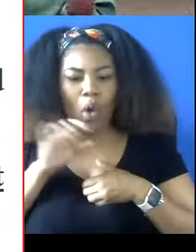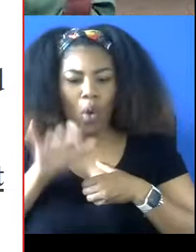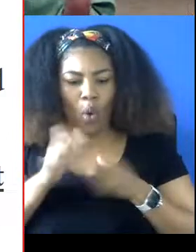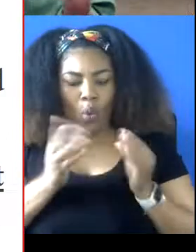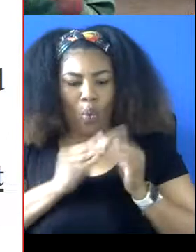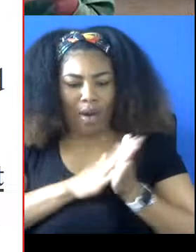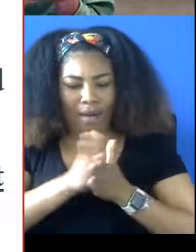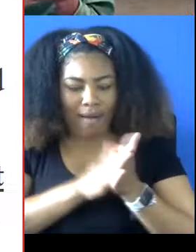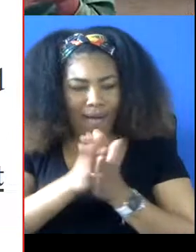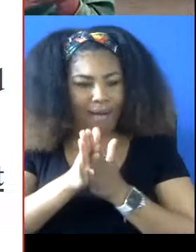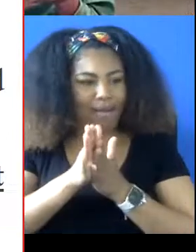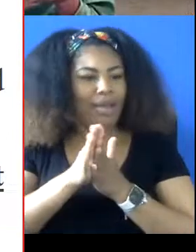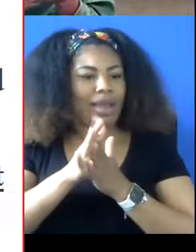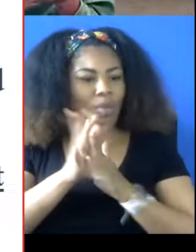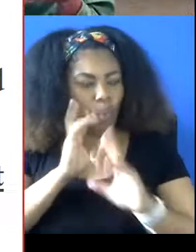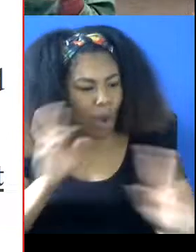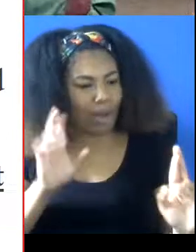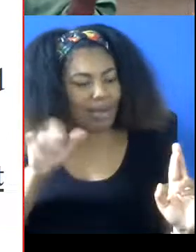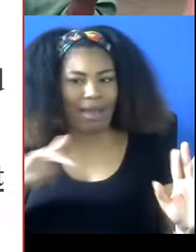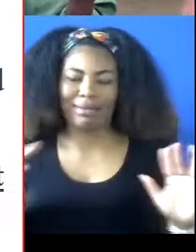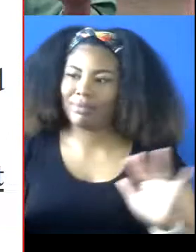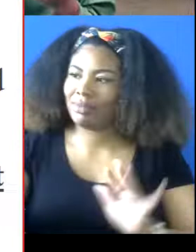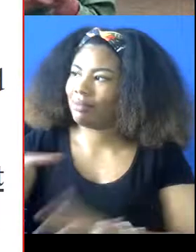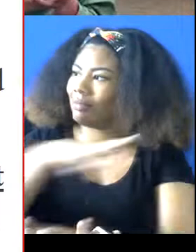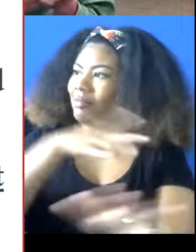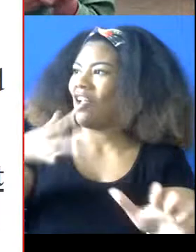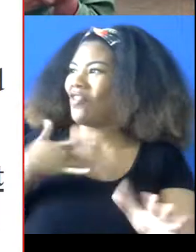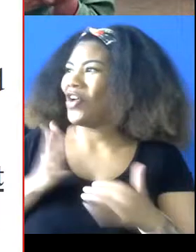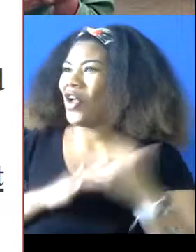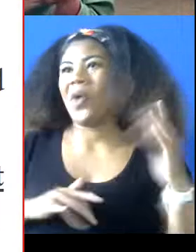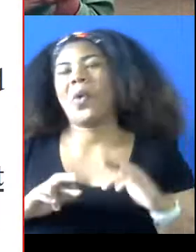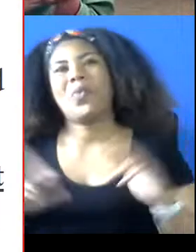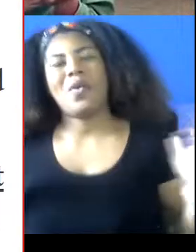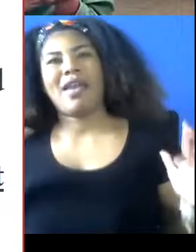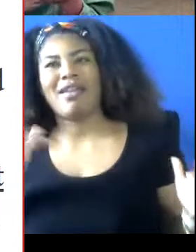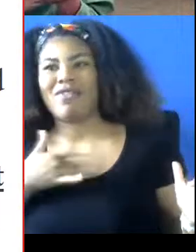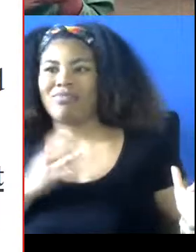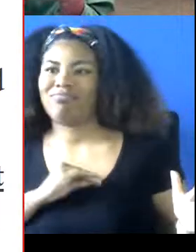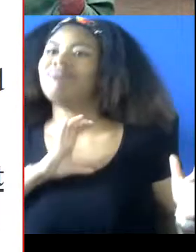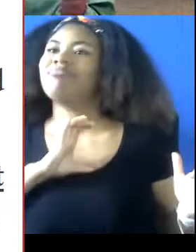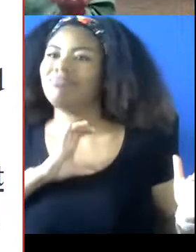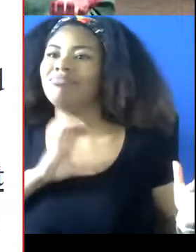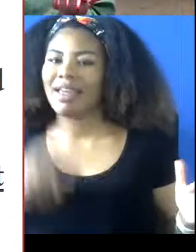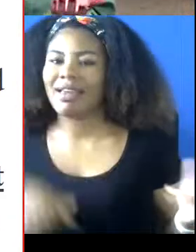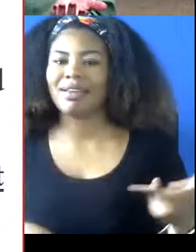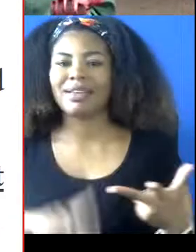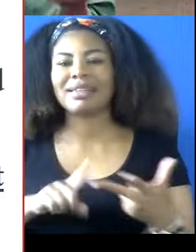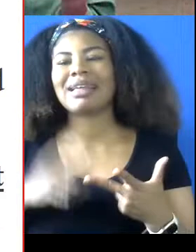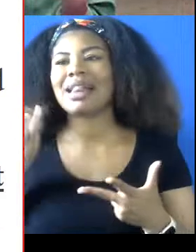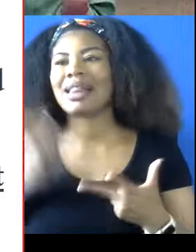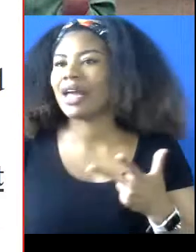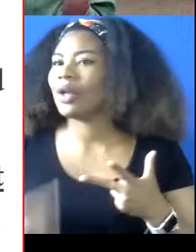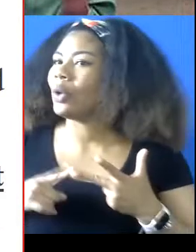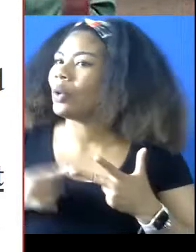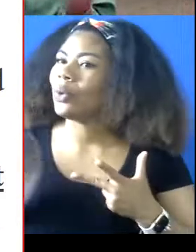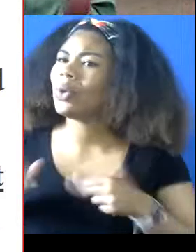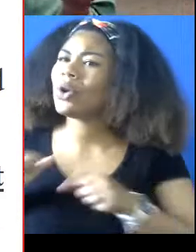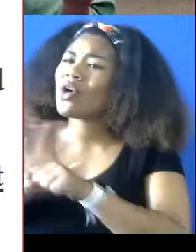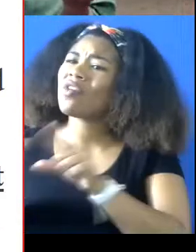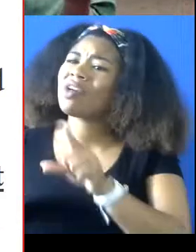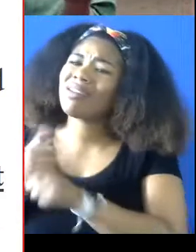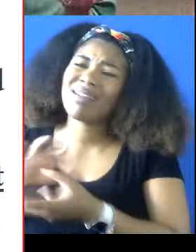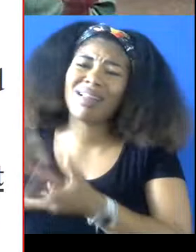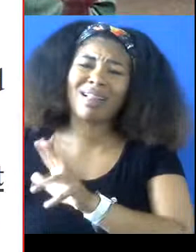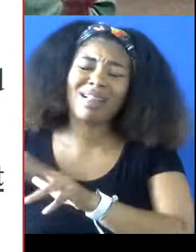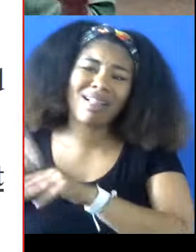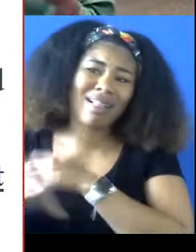feel comfortable in their learning environment? And last but not least, I mean, gosh, post-COVID, the social, emotional, and mental